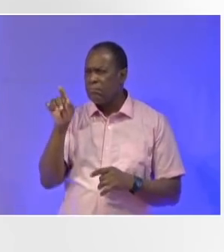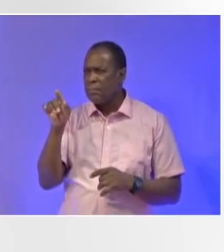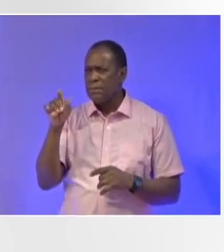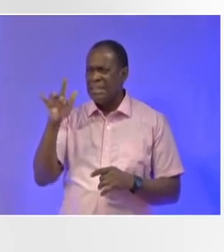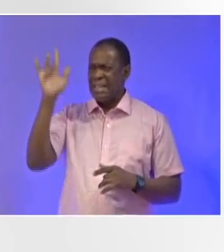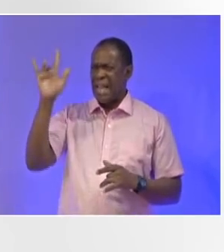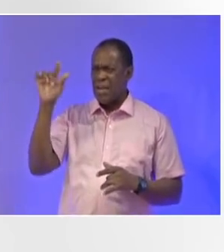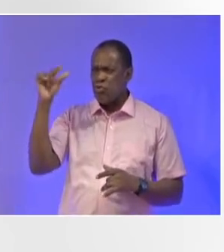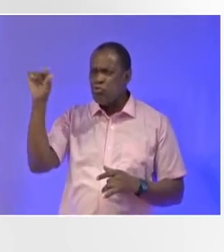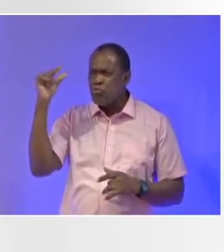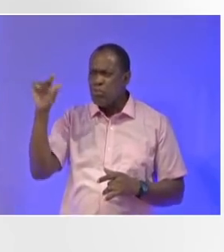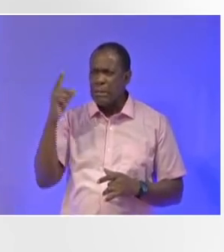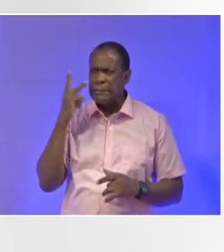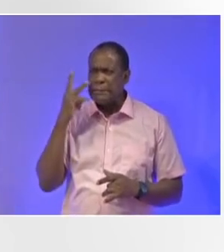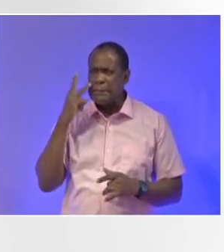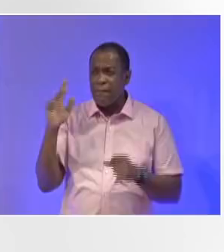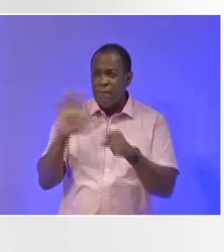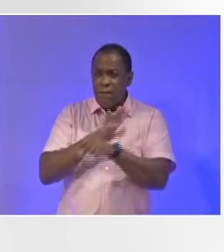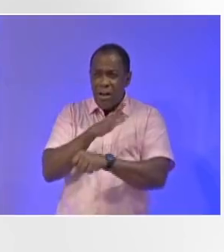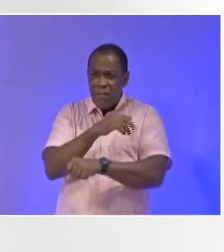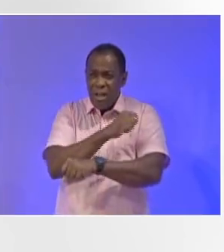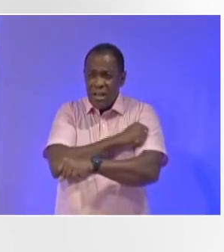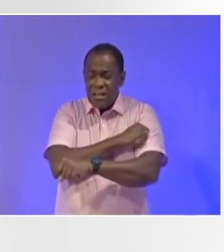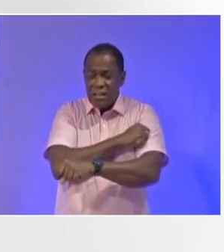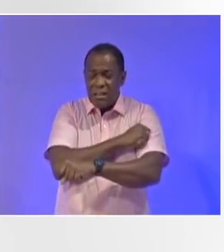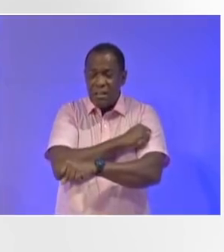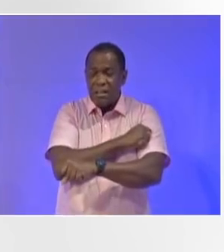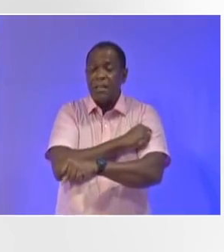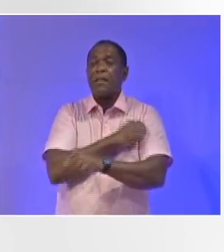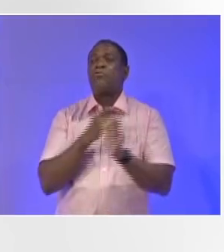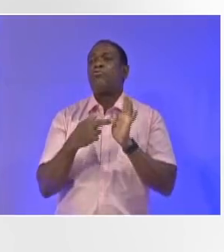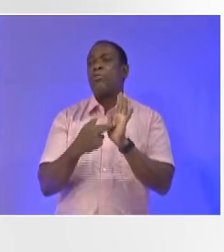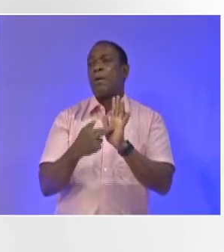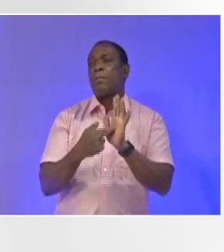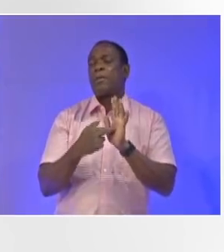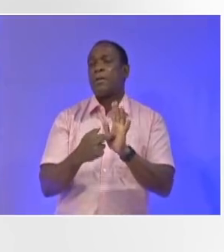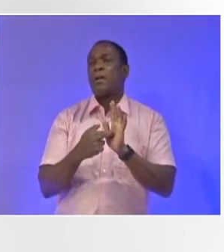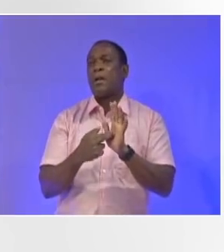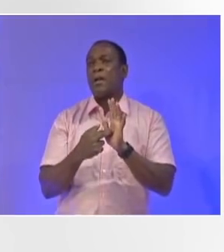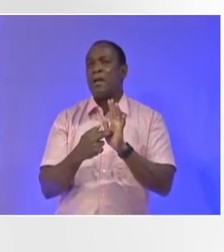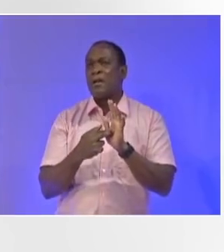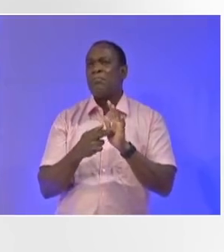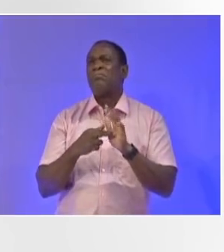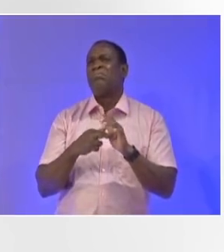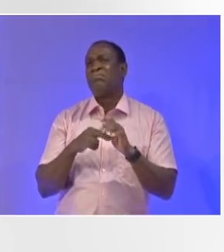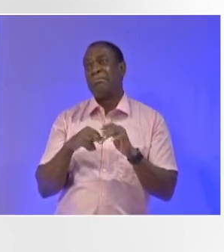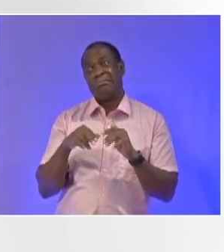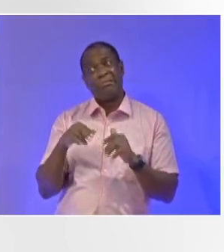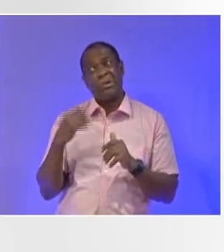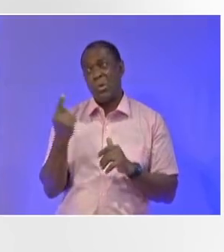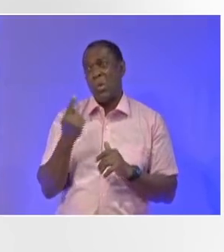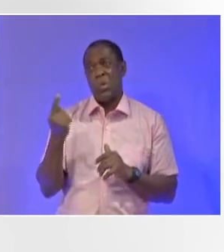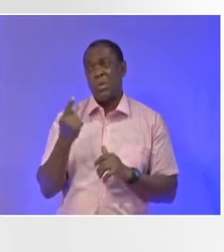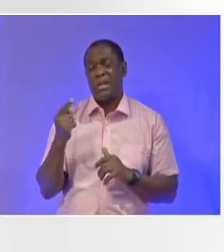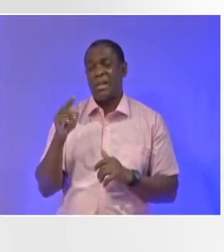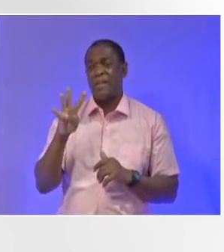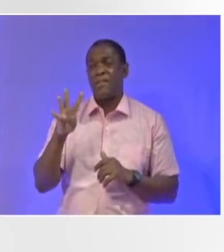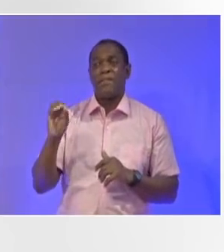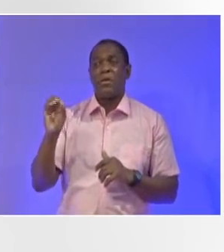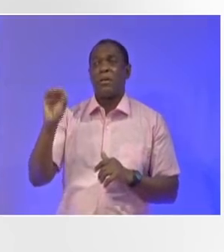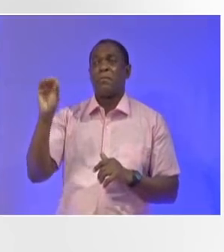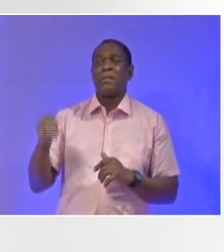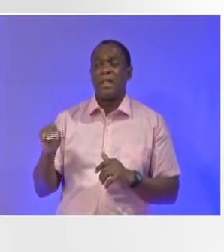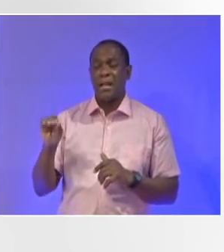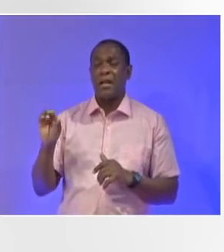see that the fully vaccinated persons represent just 14% of the patients who have made